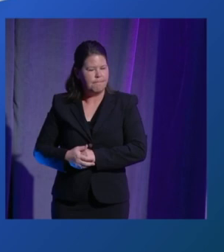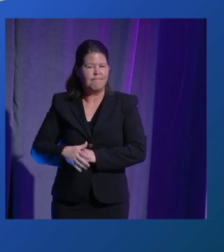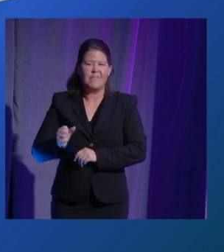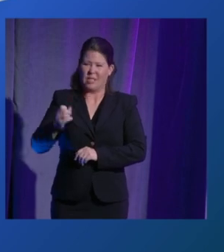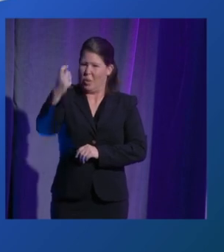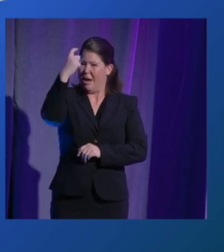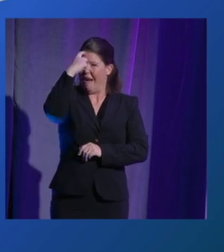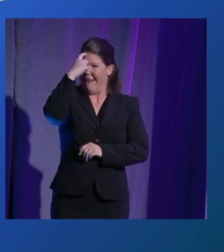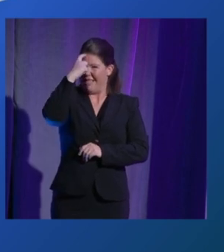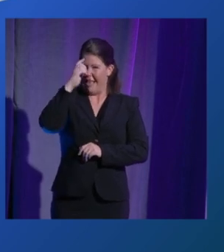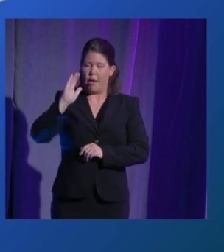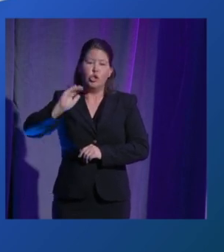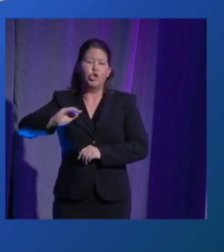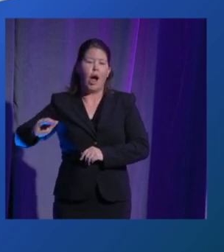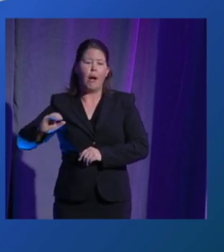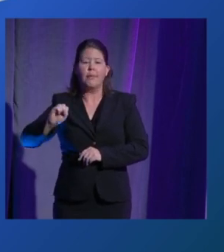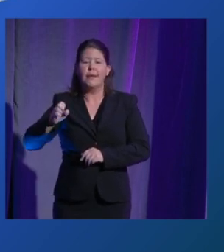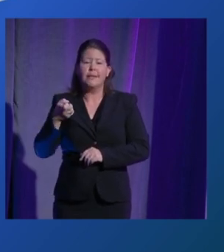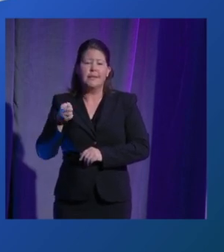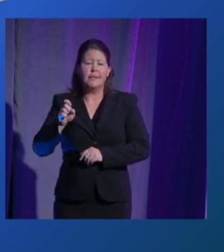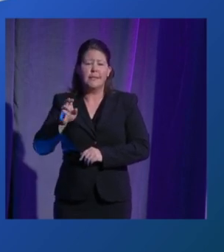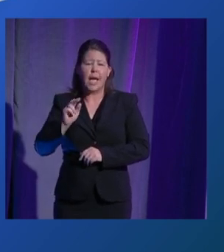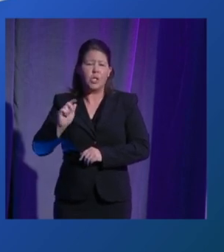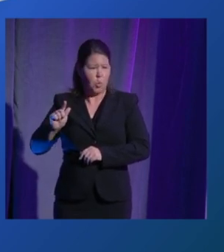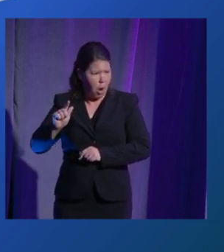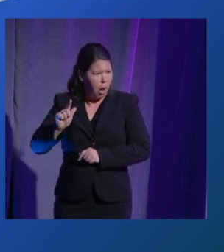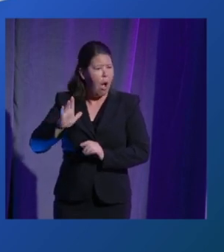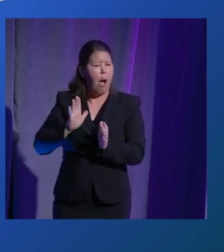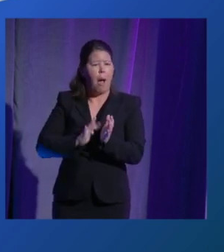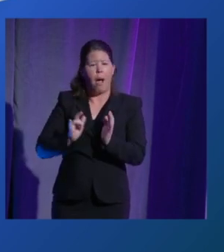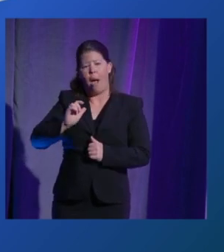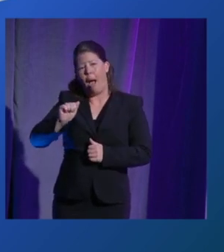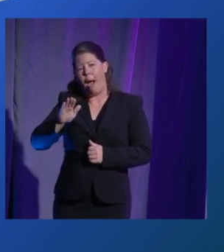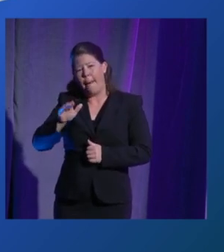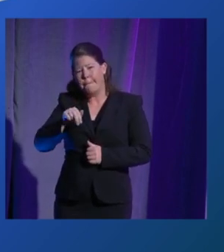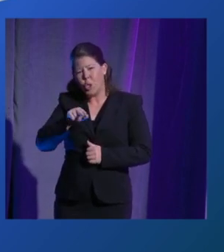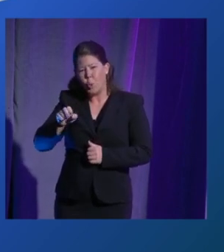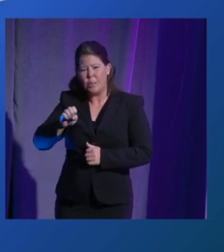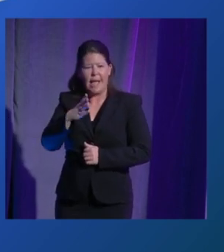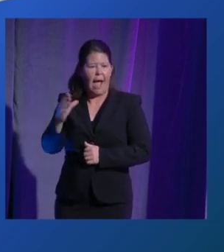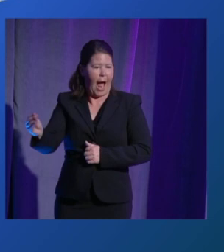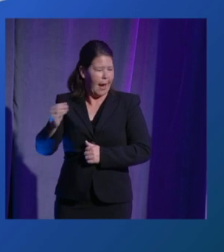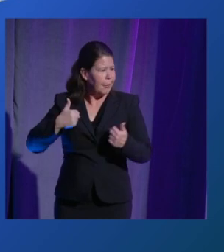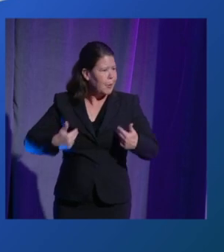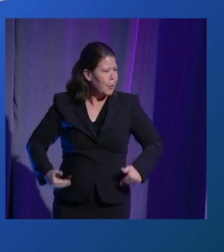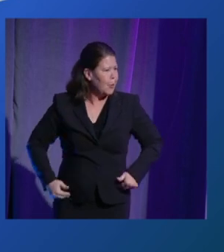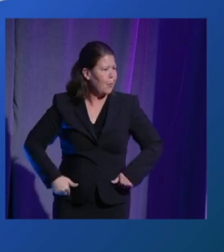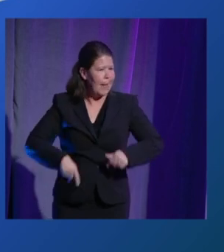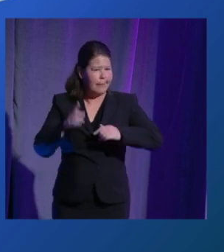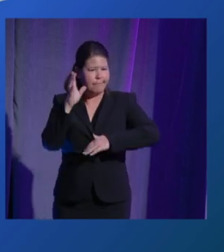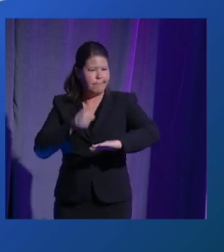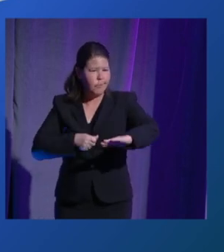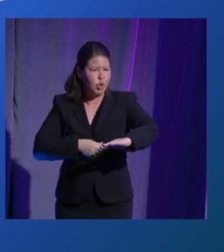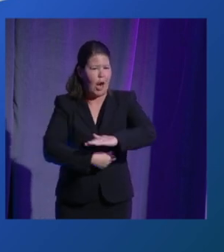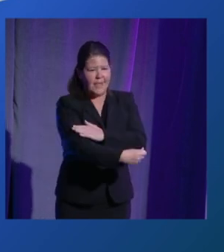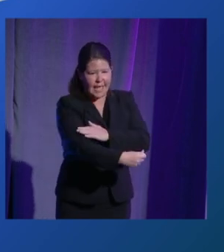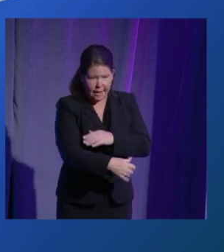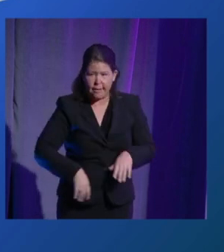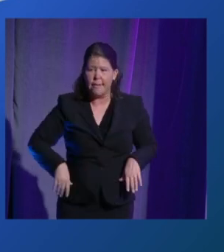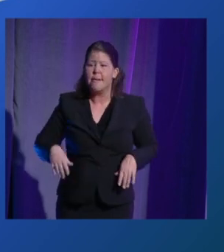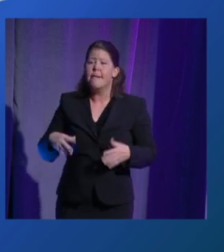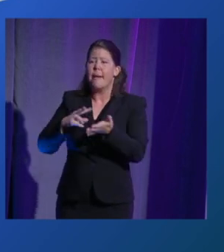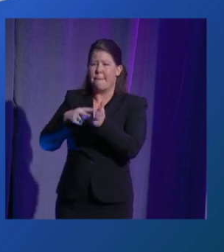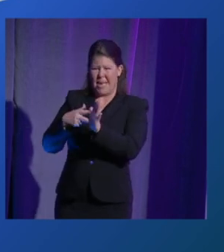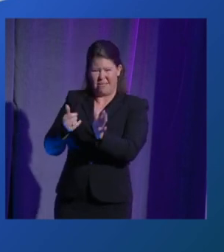child sexual abuse and human trafficking uh by recognizing the places where victims are being photographed uh they are very